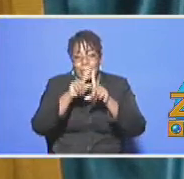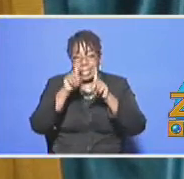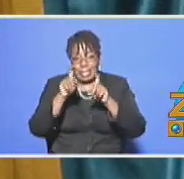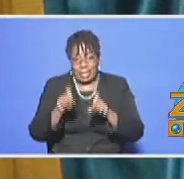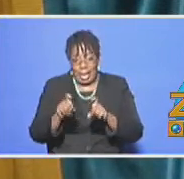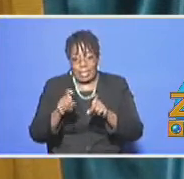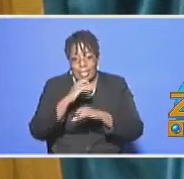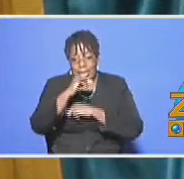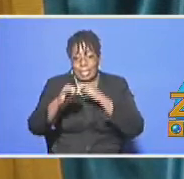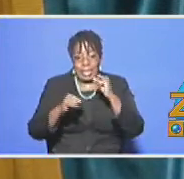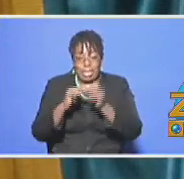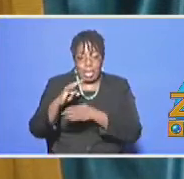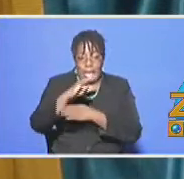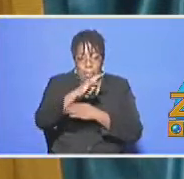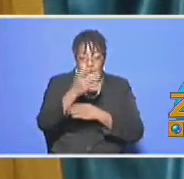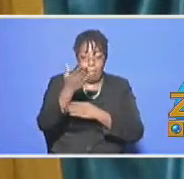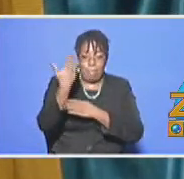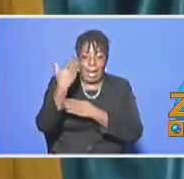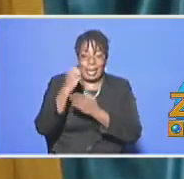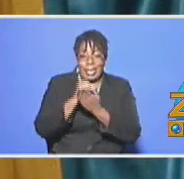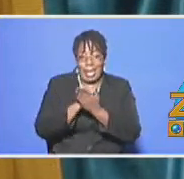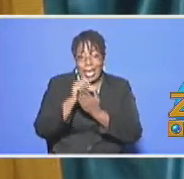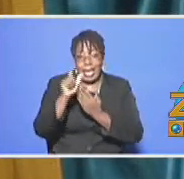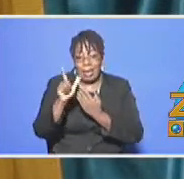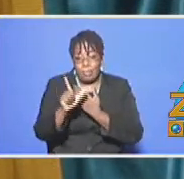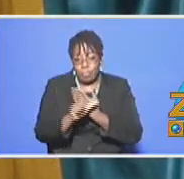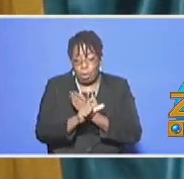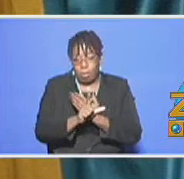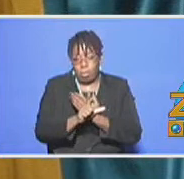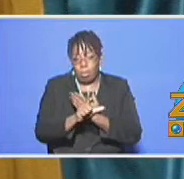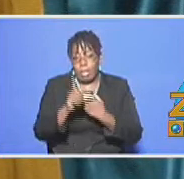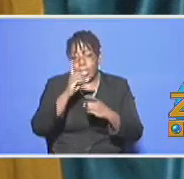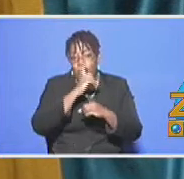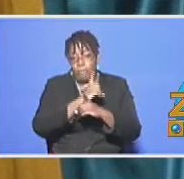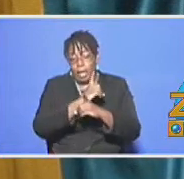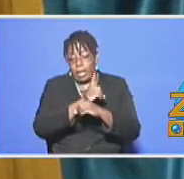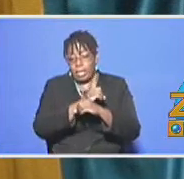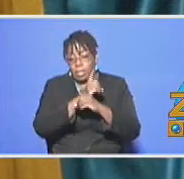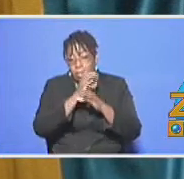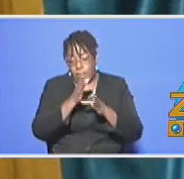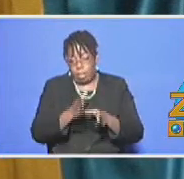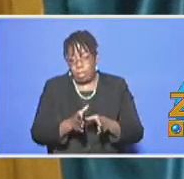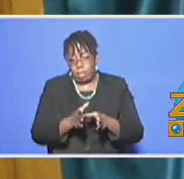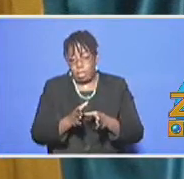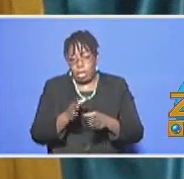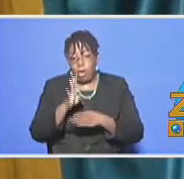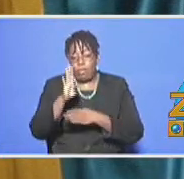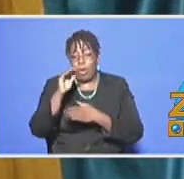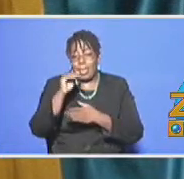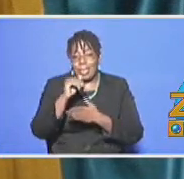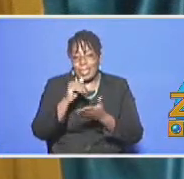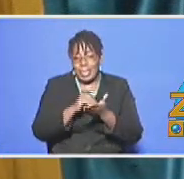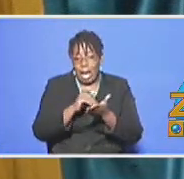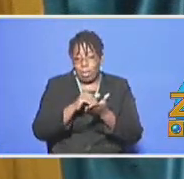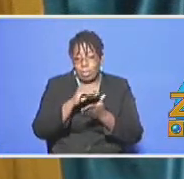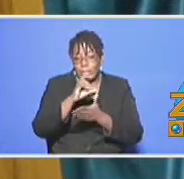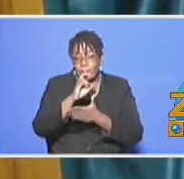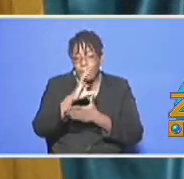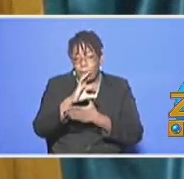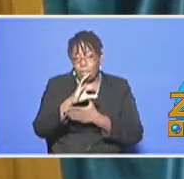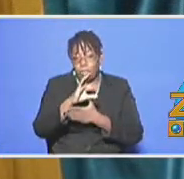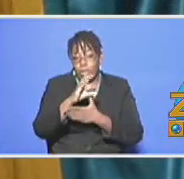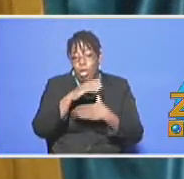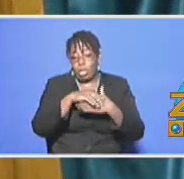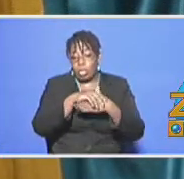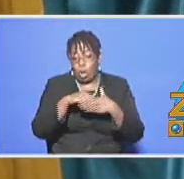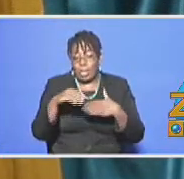Providenciales International Airport back in April. The defendant's Terrence Pinder was fined $4,700 or 10 months in prison.